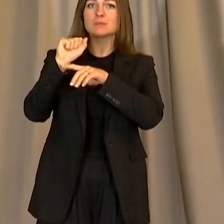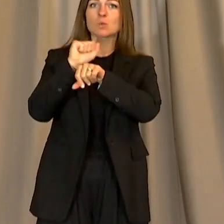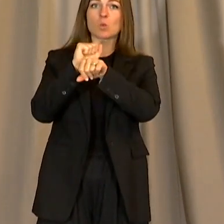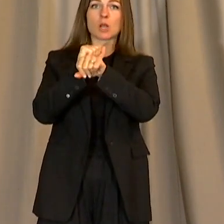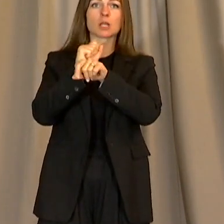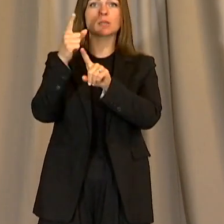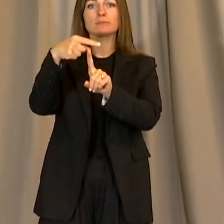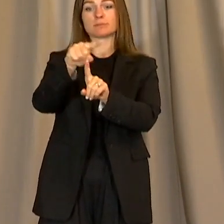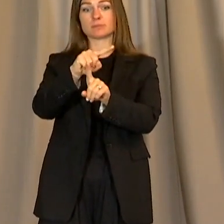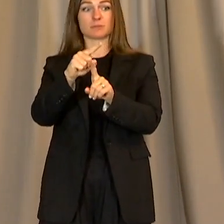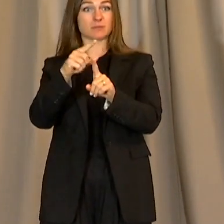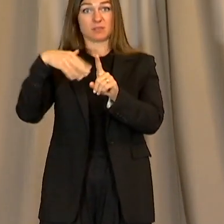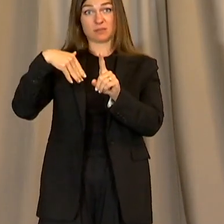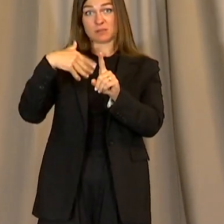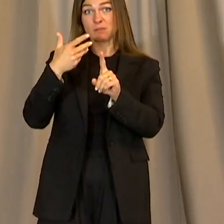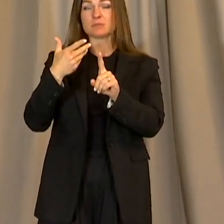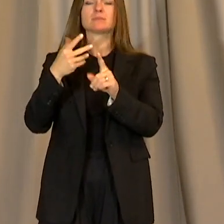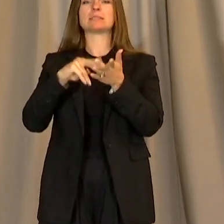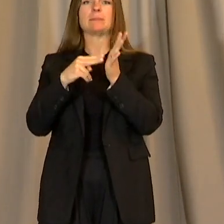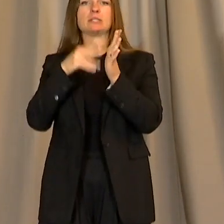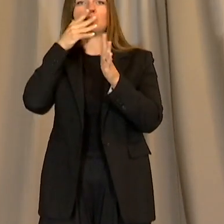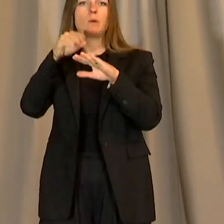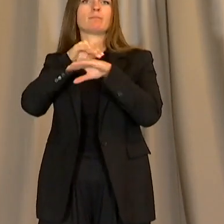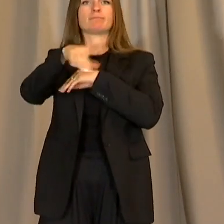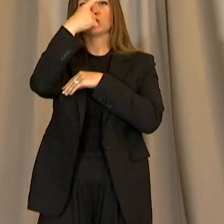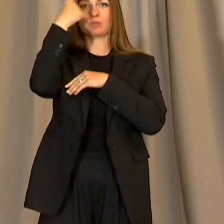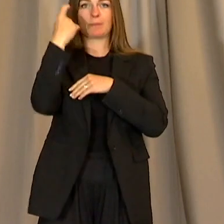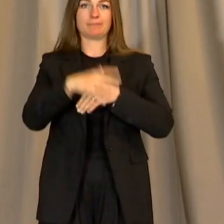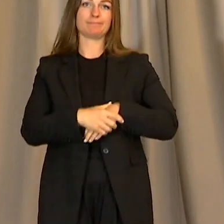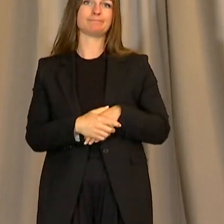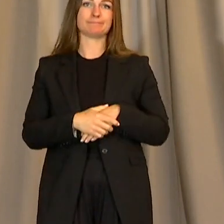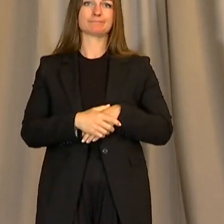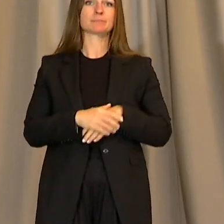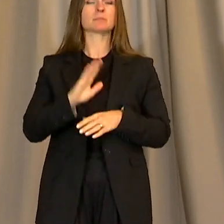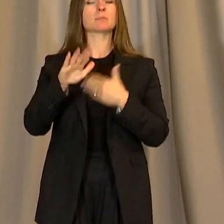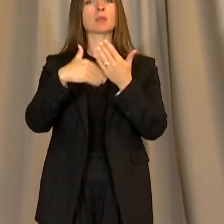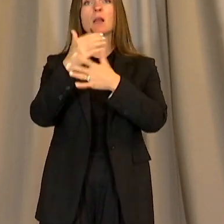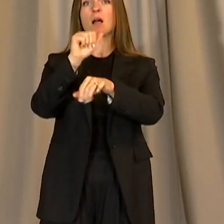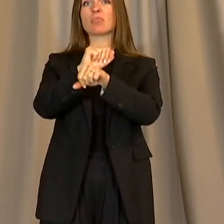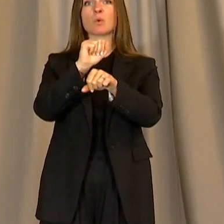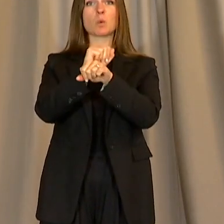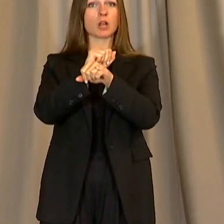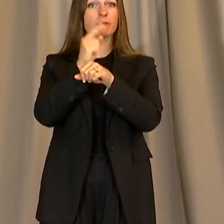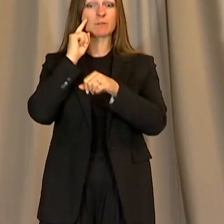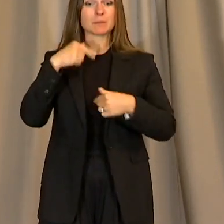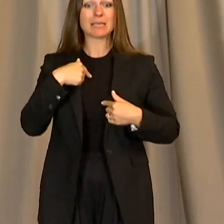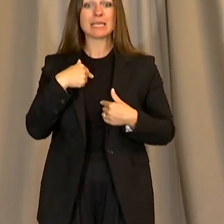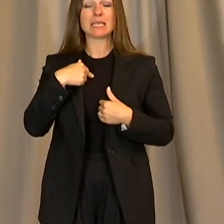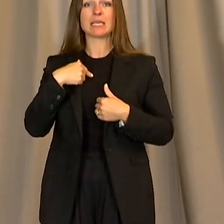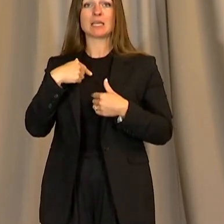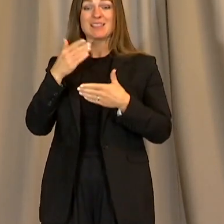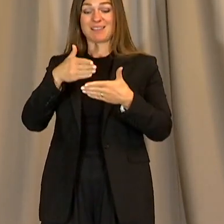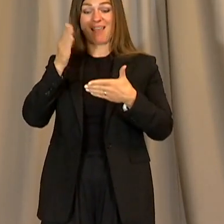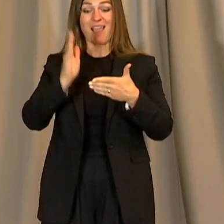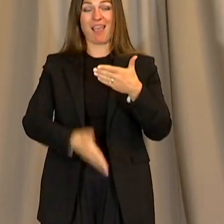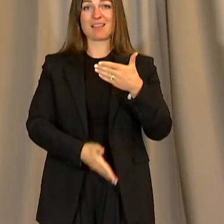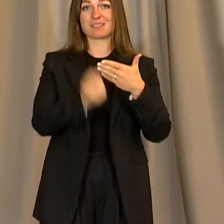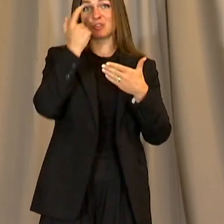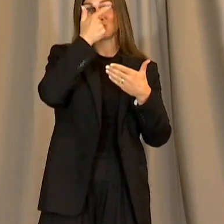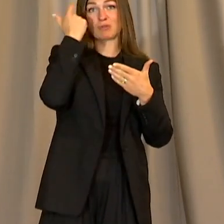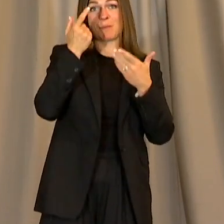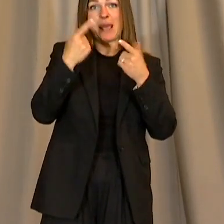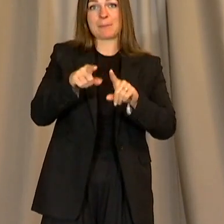a traumatizer. All of this work, to me, ends up being trauma if you don't do